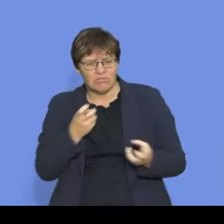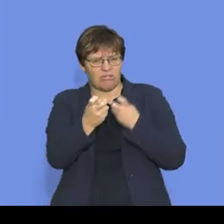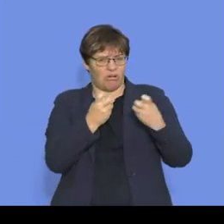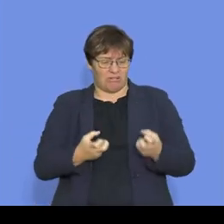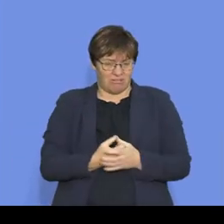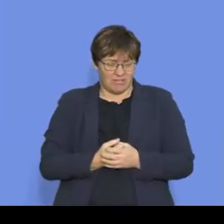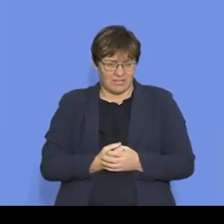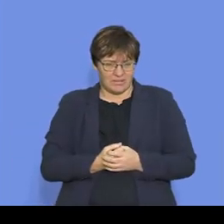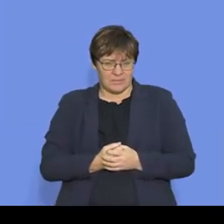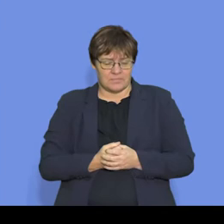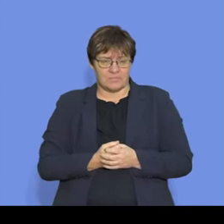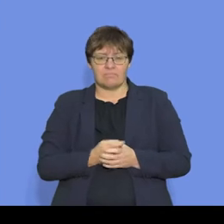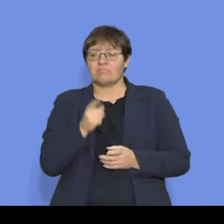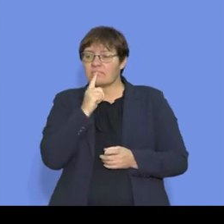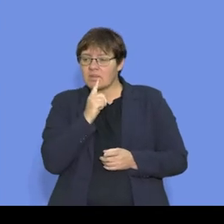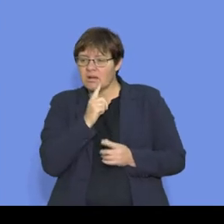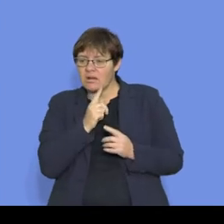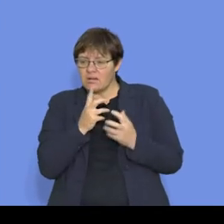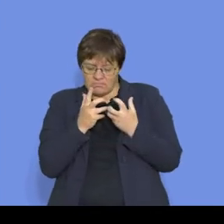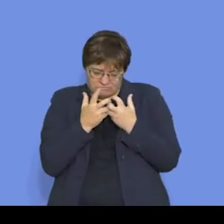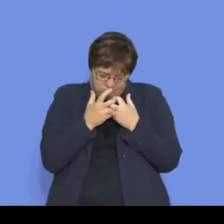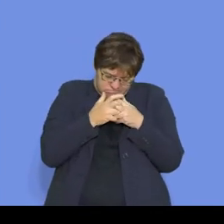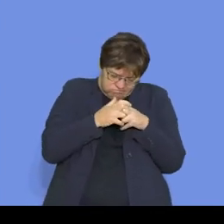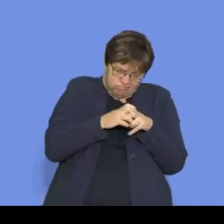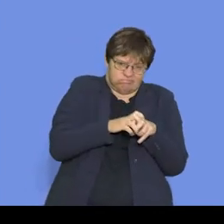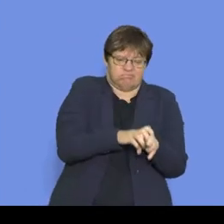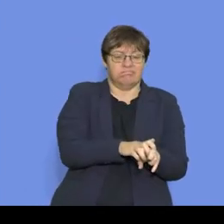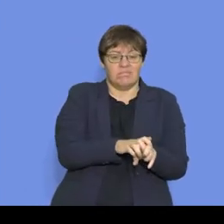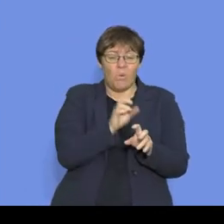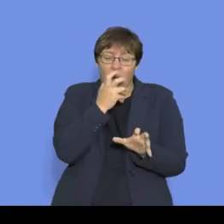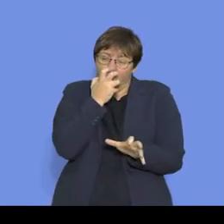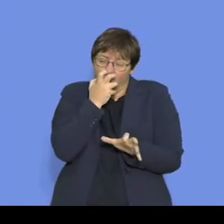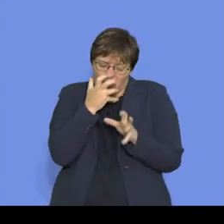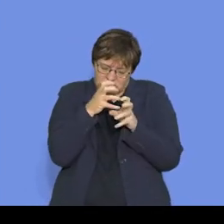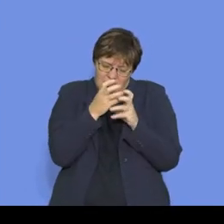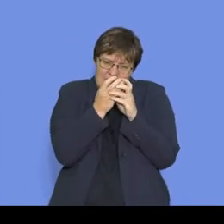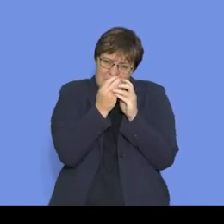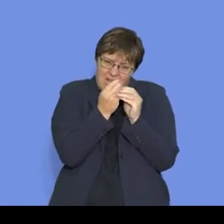different types, and they have been cemented together. Remember I said